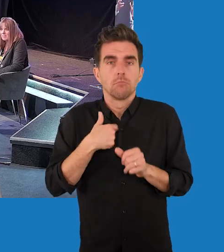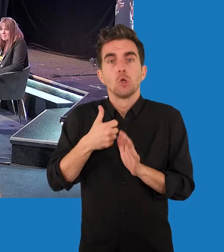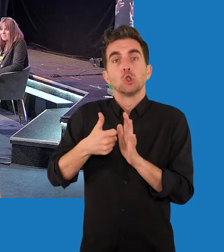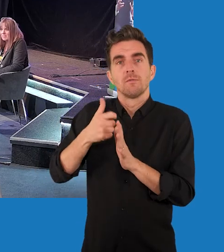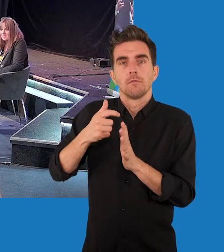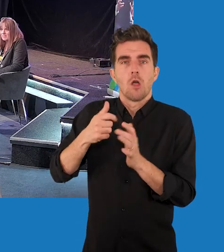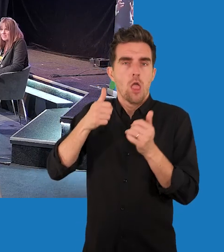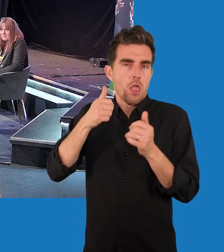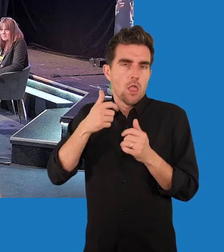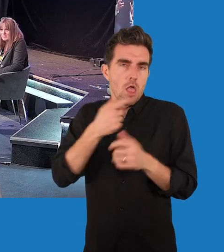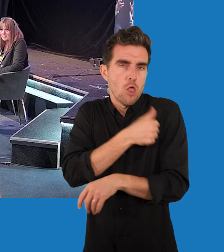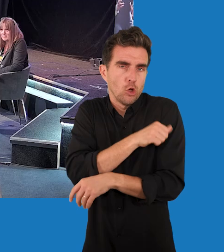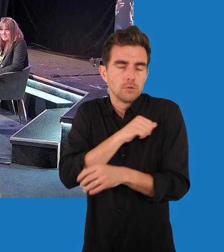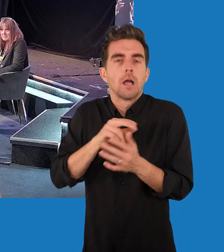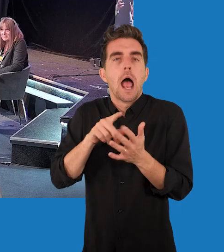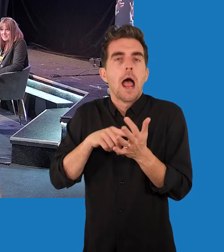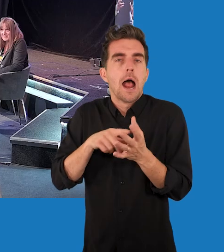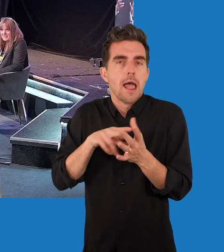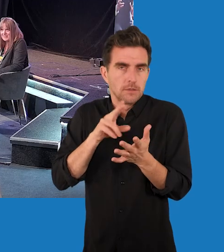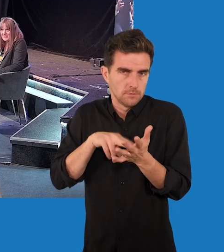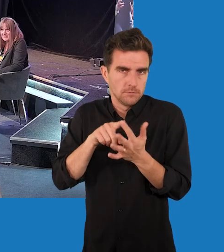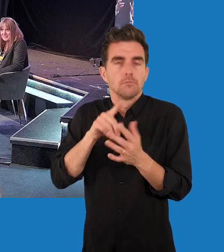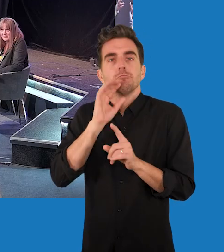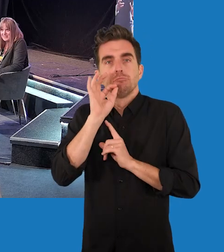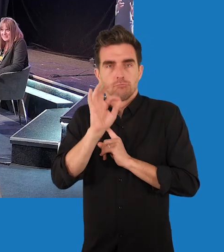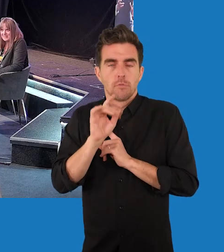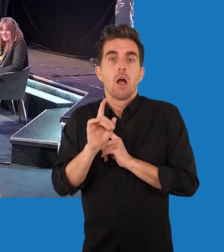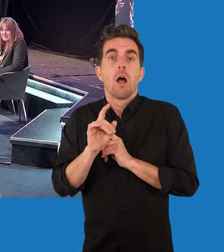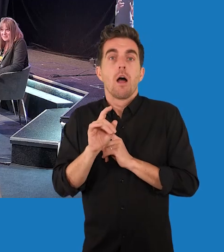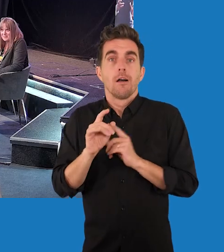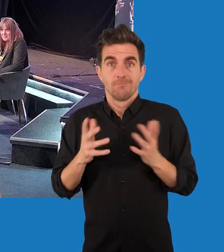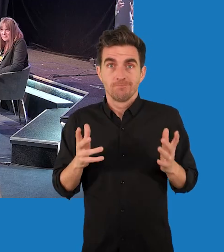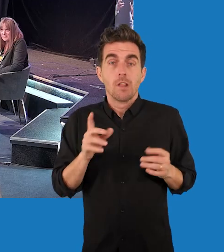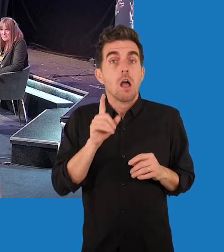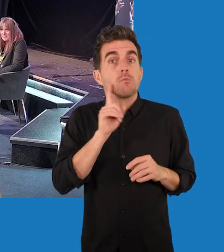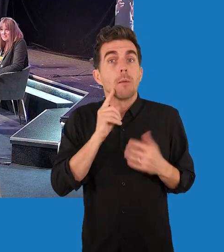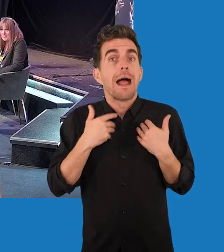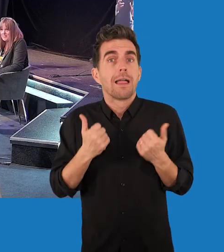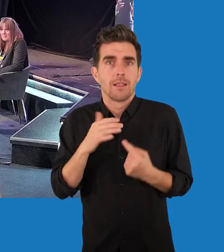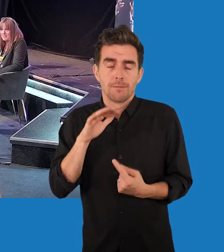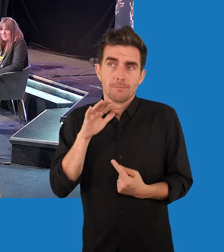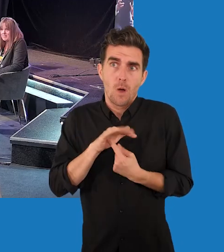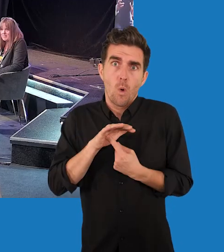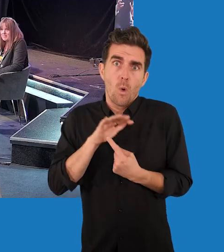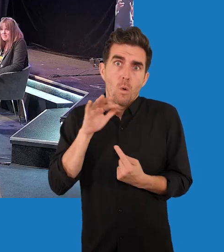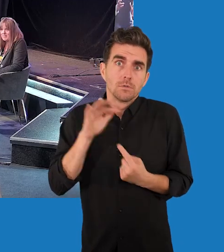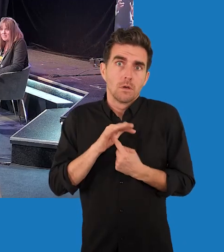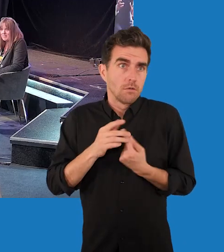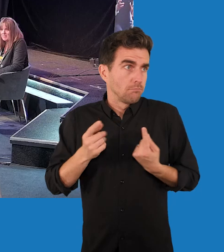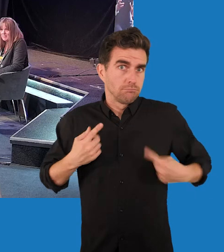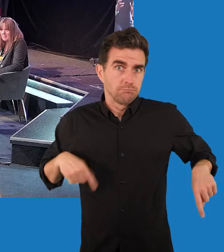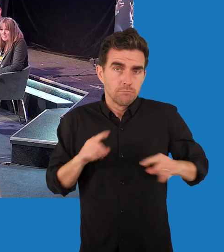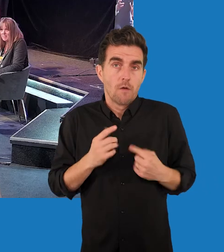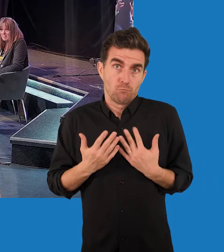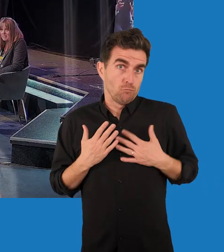chief nurse, Elaine Clancy, will answer that. Thank you, Mike. Obviously, women's health is extremely important to